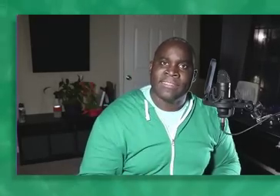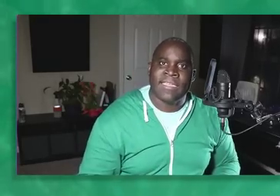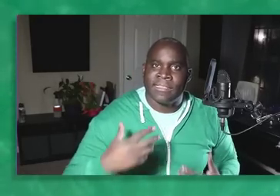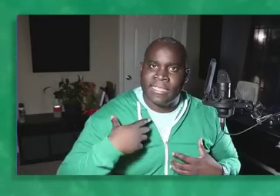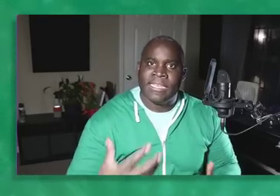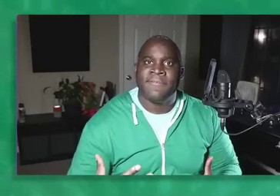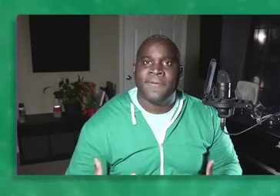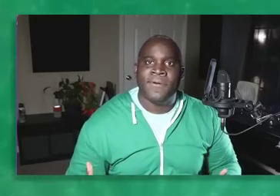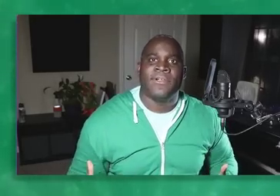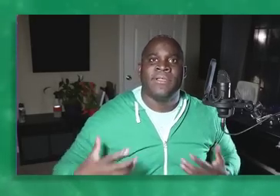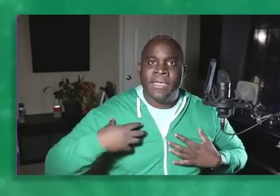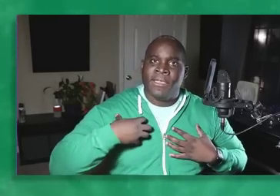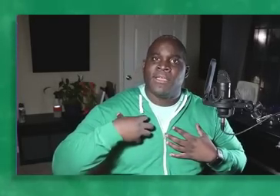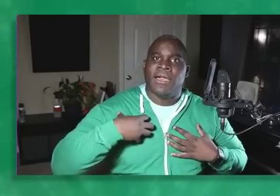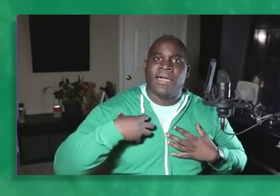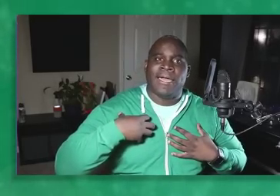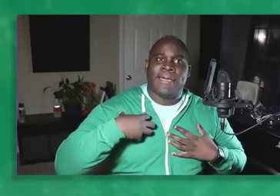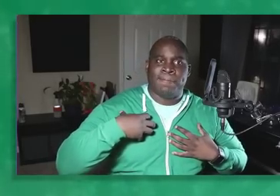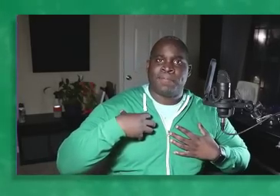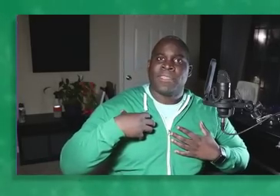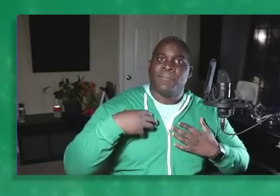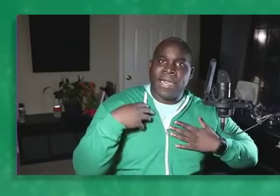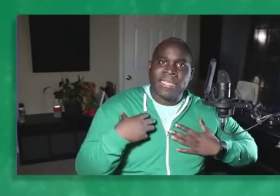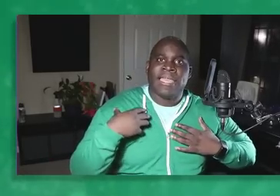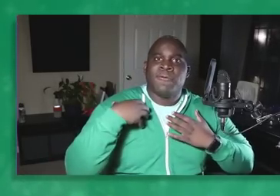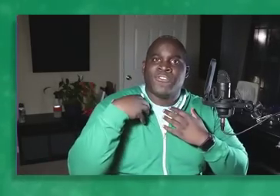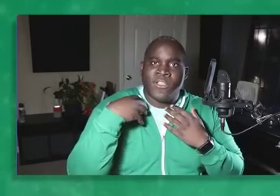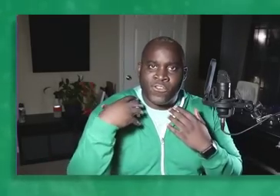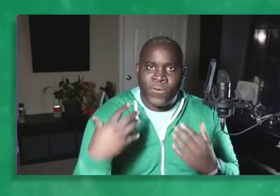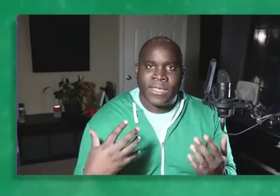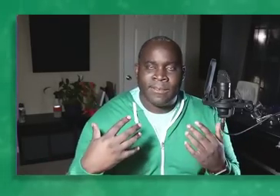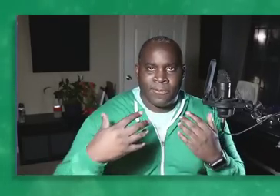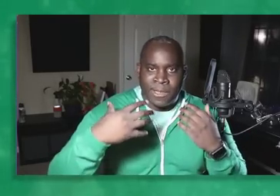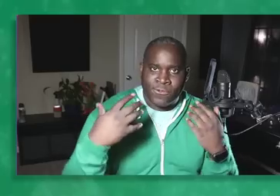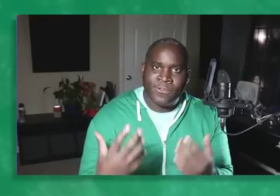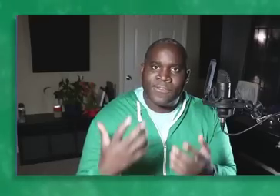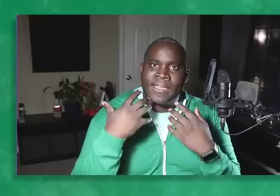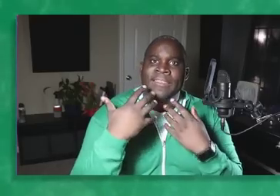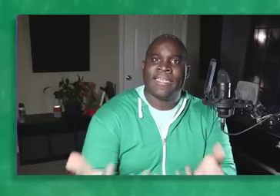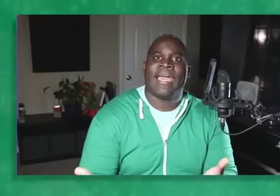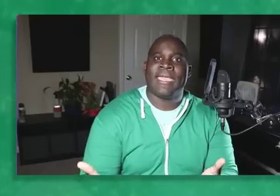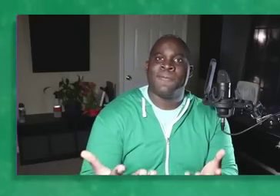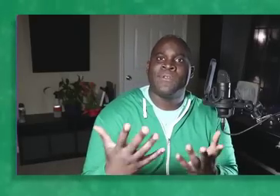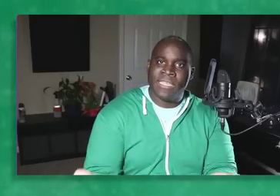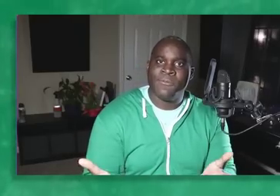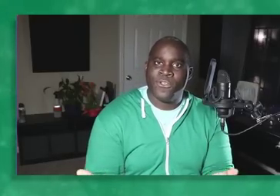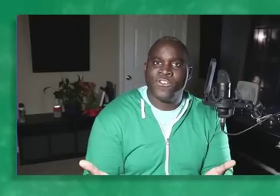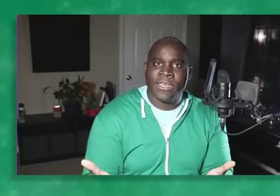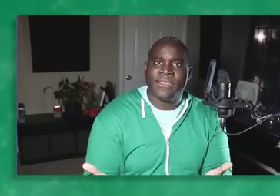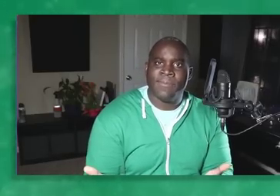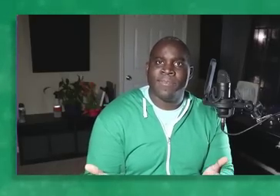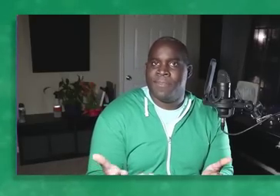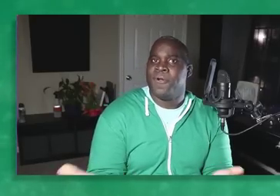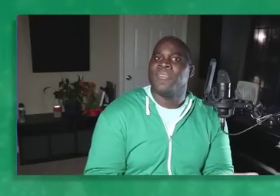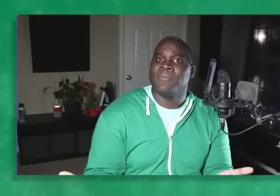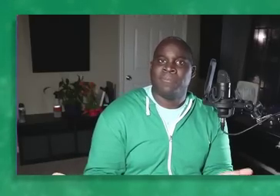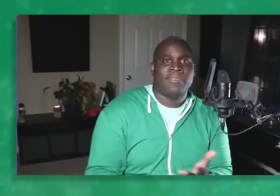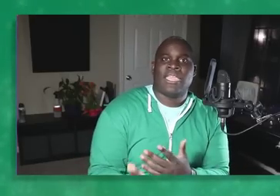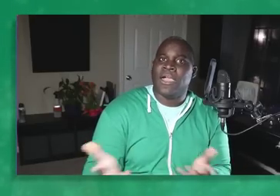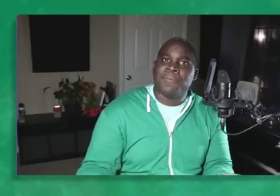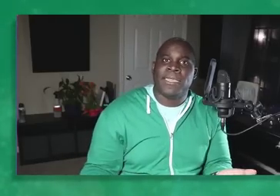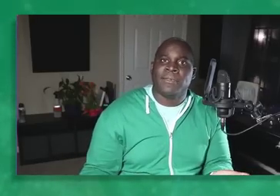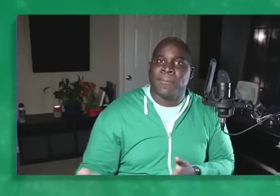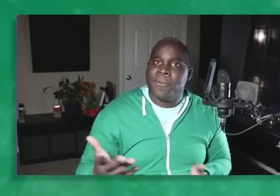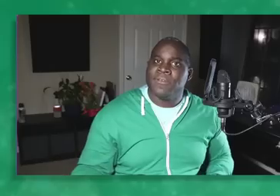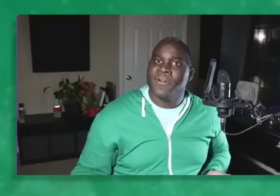Eye contact, leaning forward, body language that's showing with my shoulders down that I really appreciated the moment